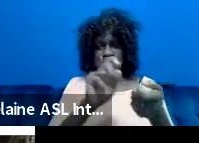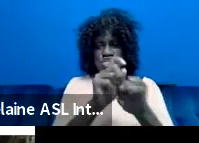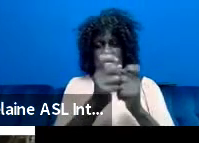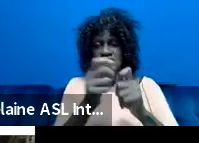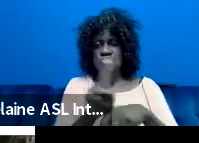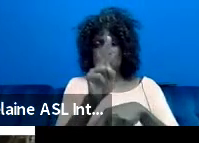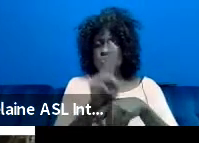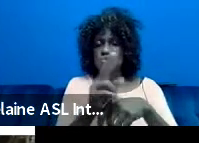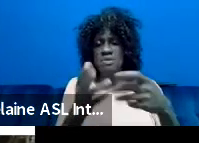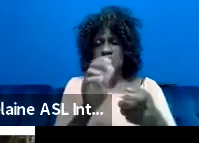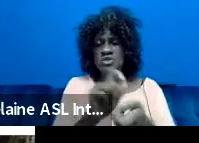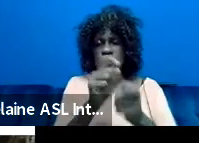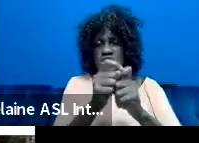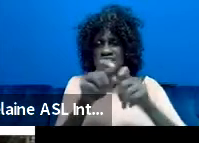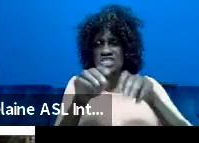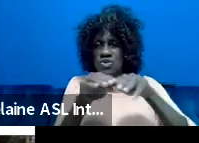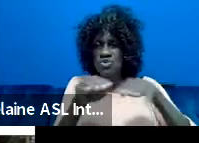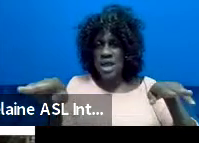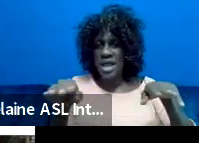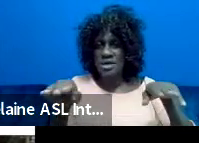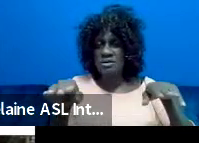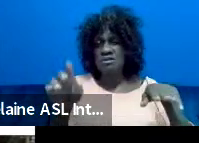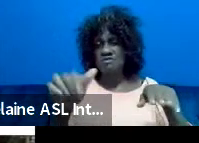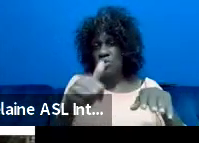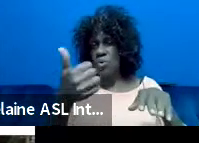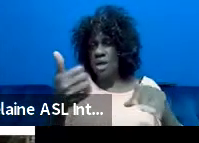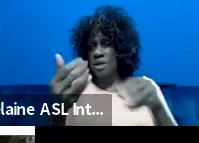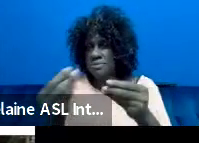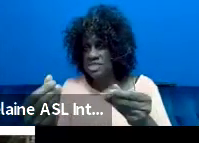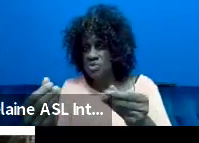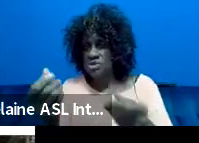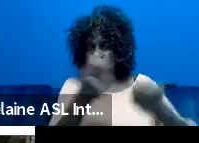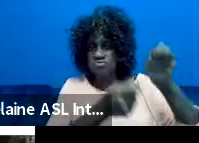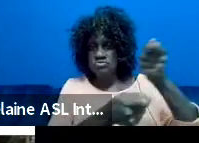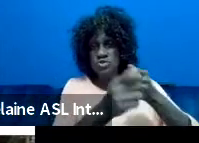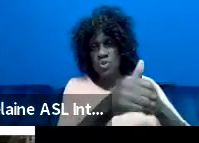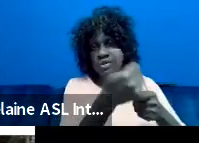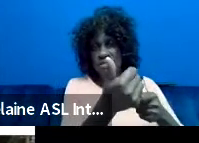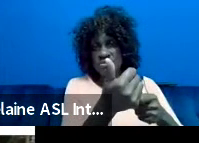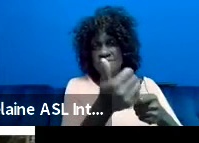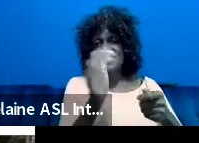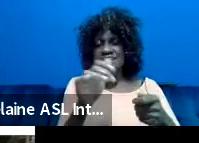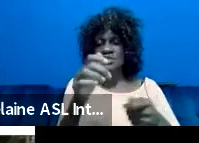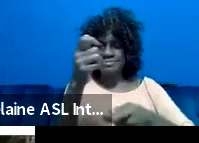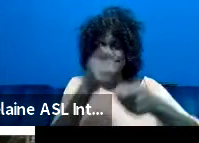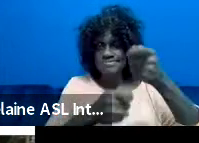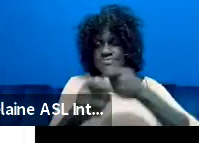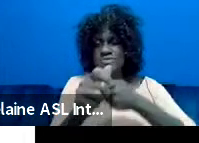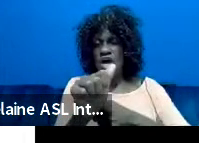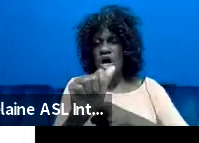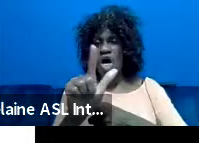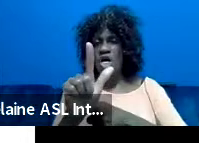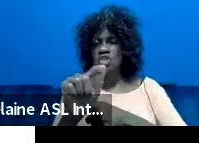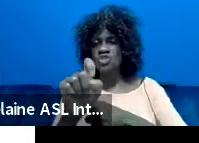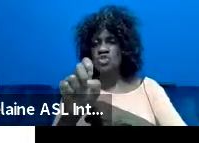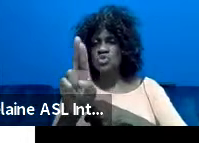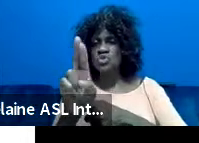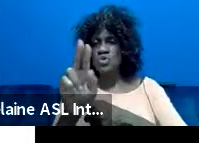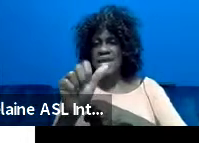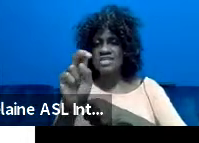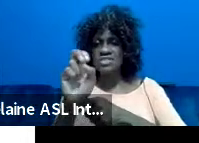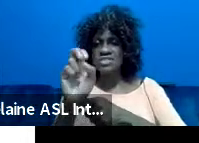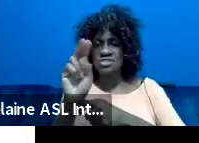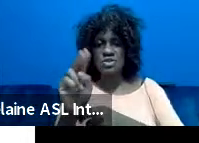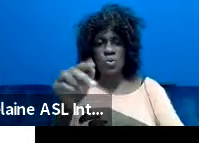you're changing the ground surfacing from one type of material to another. Those would be considered alterations. What happens when I